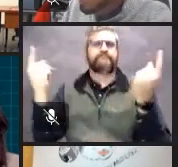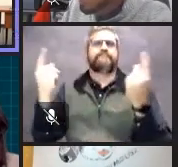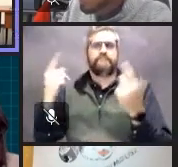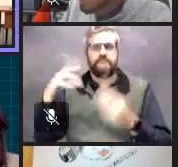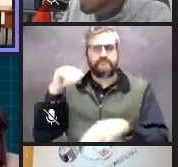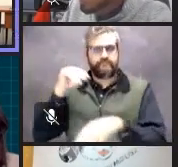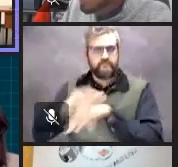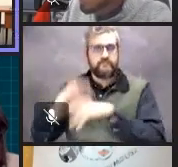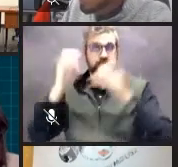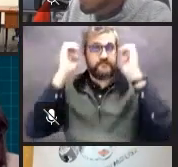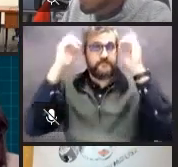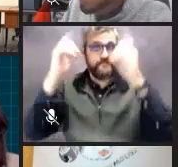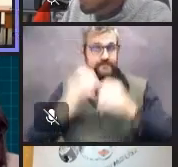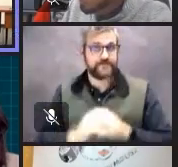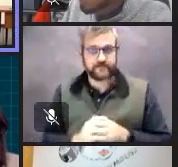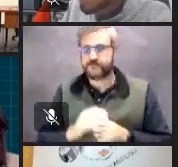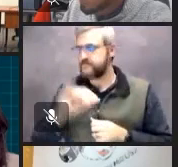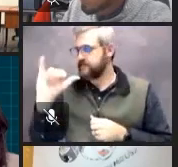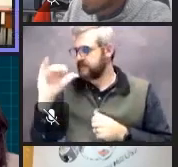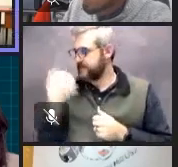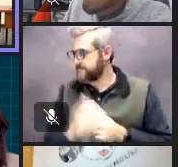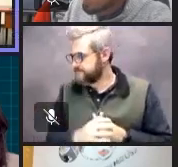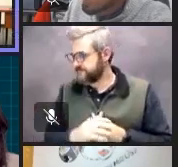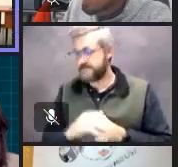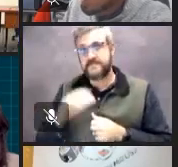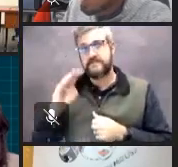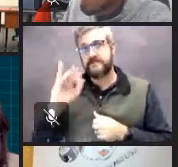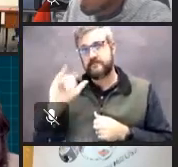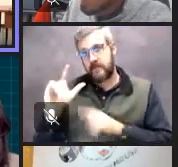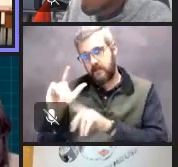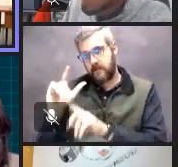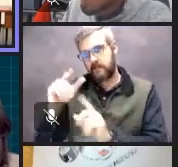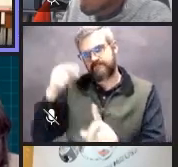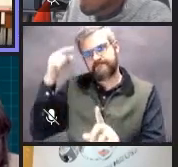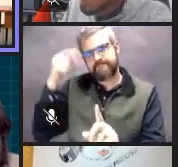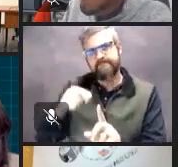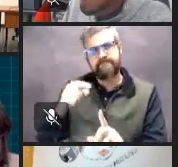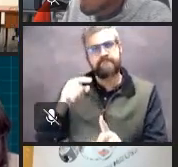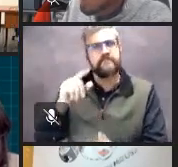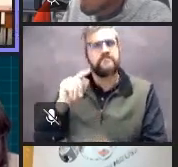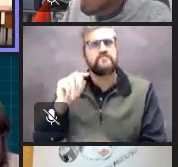education. So things like bills that target transgender,